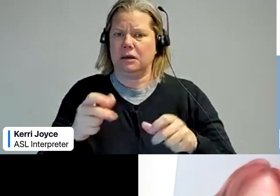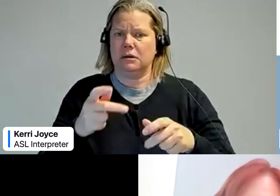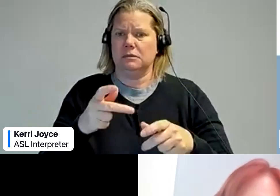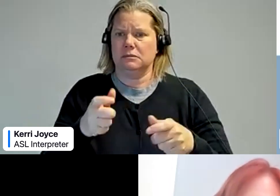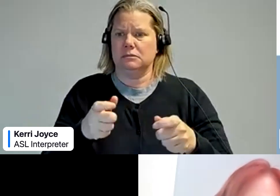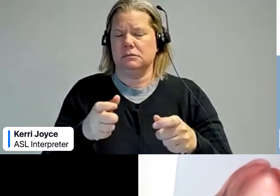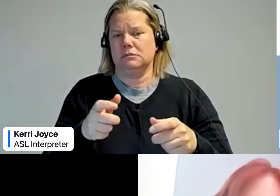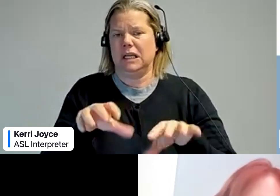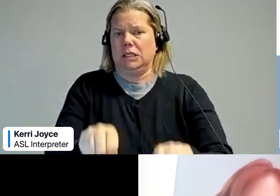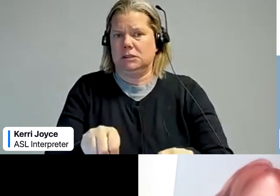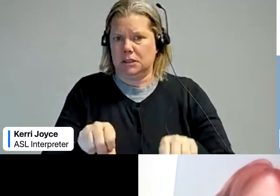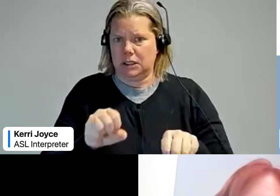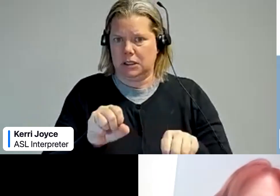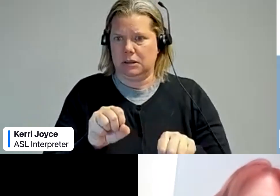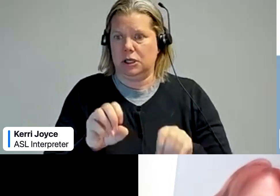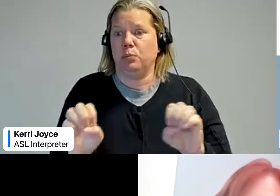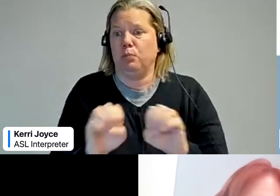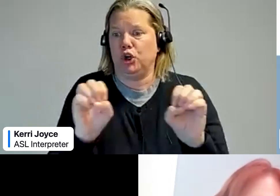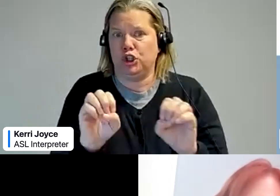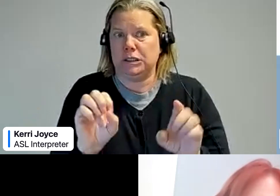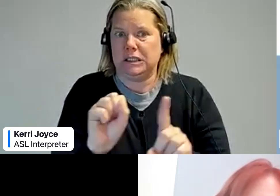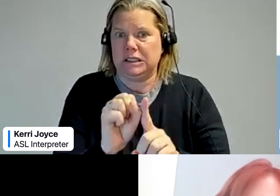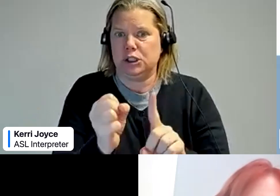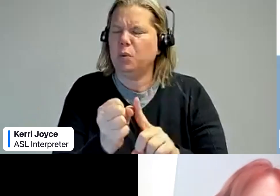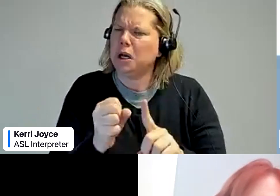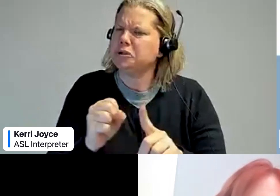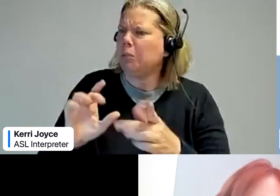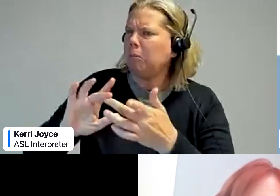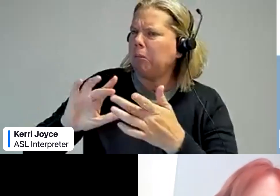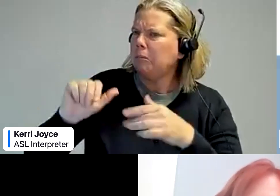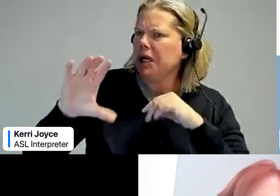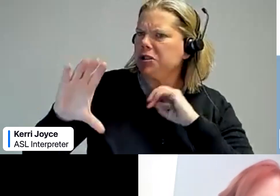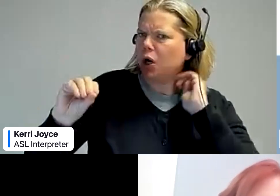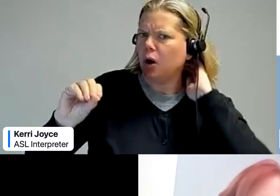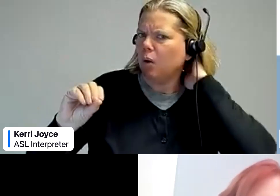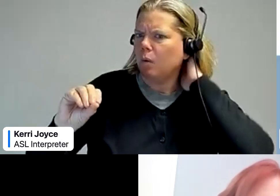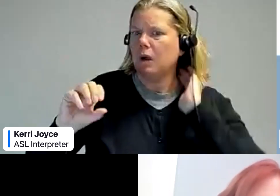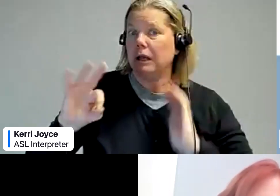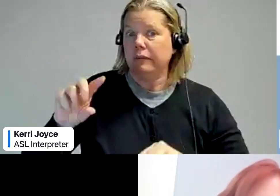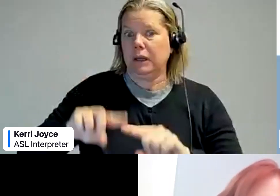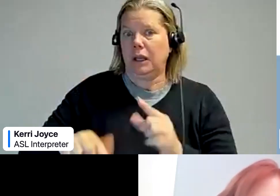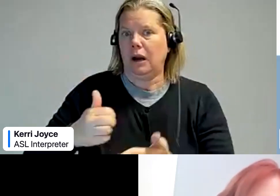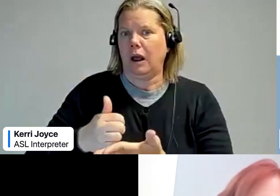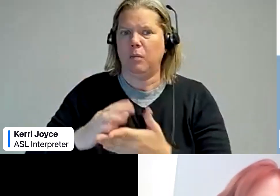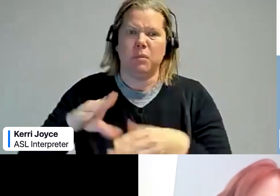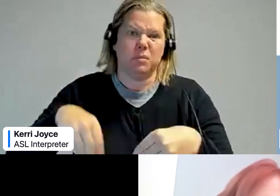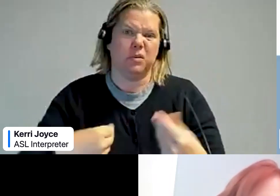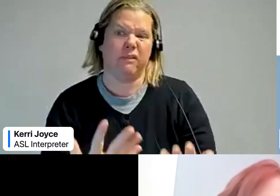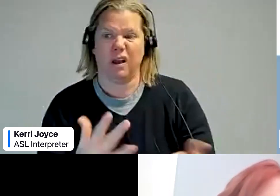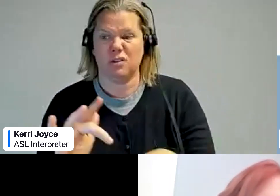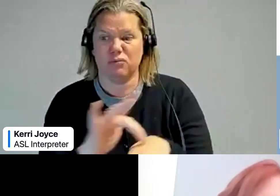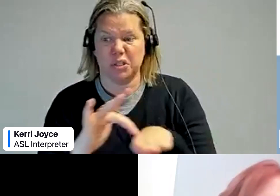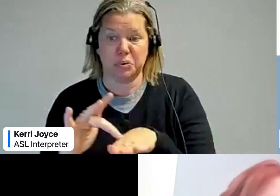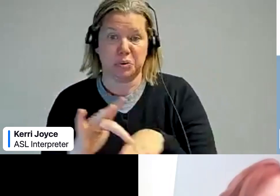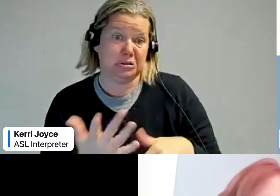emergency situation. So you could definitely reach out to the ACO, and if they can't help, they might have a list of resources that may be able